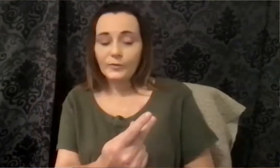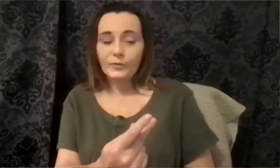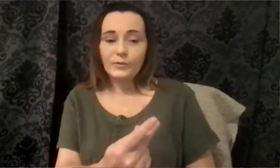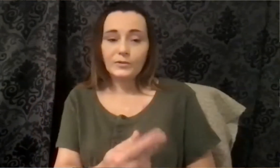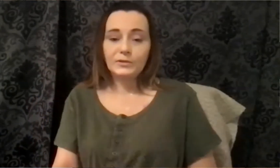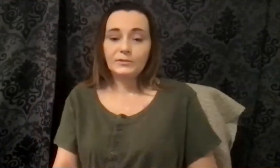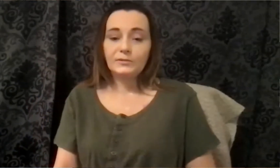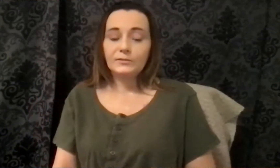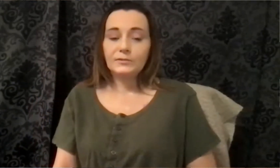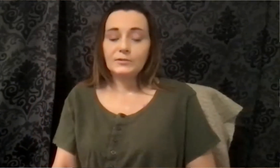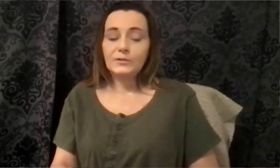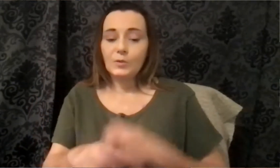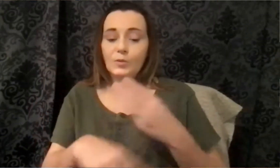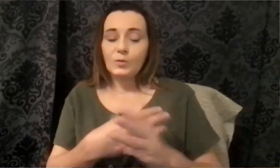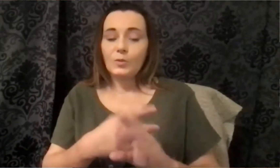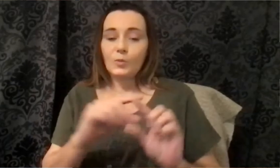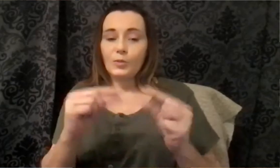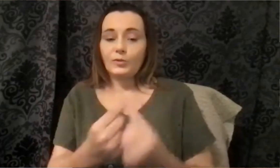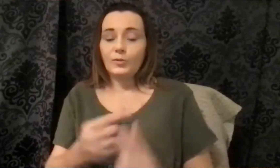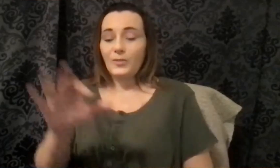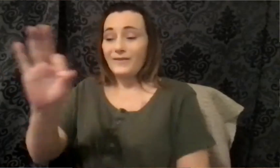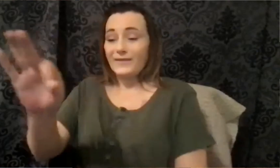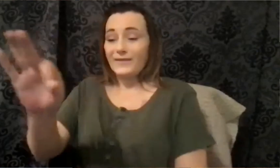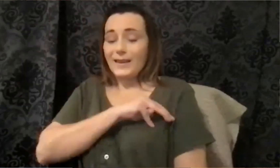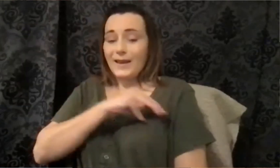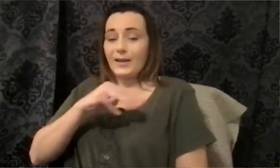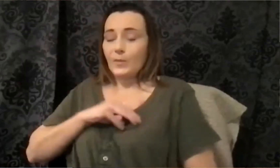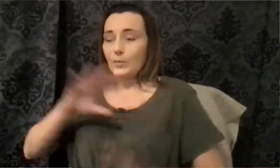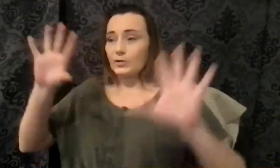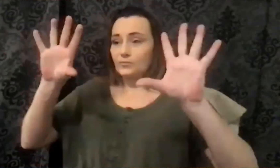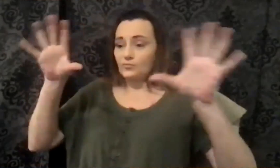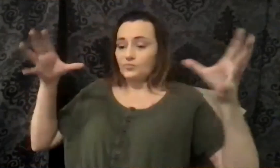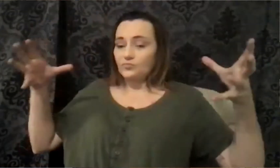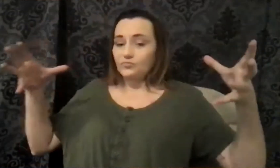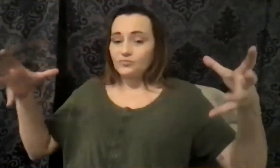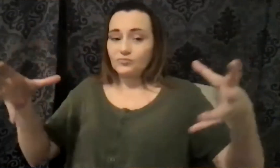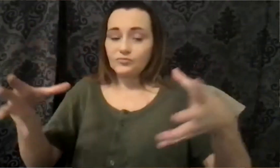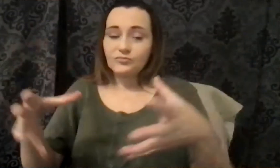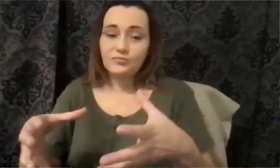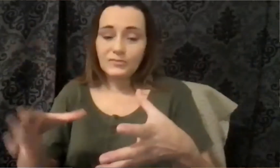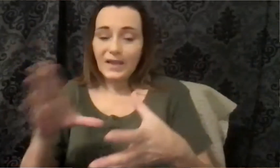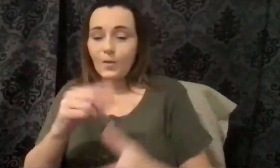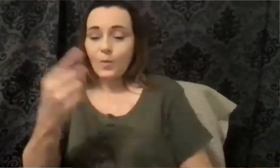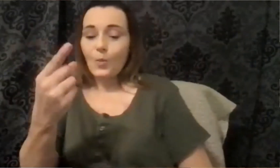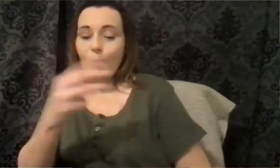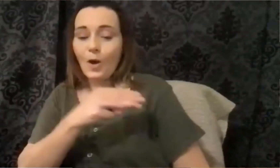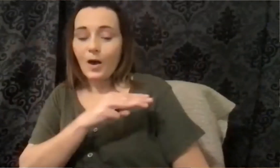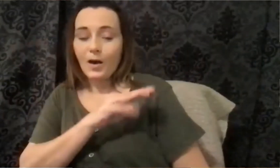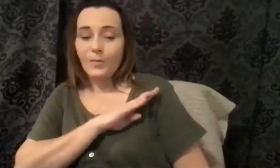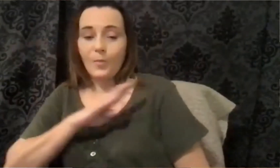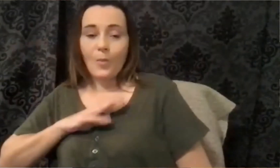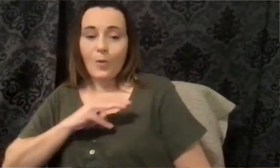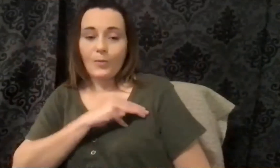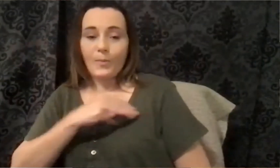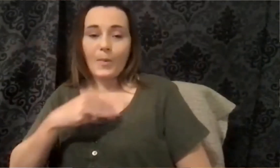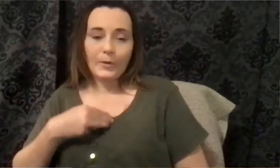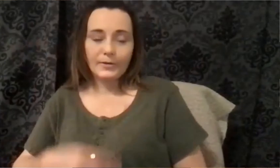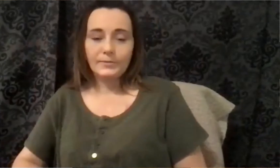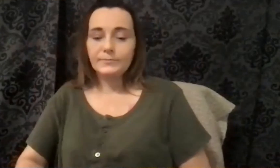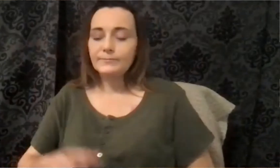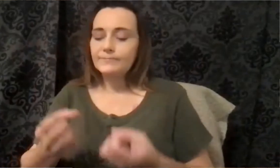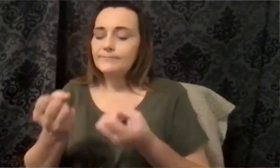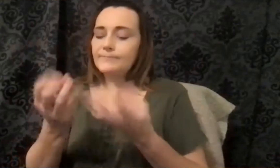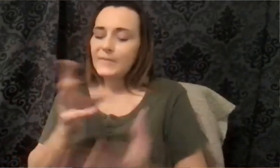work group of 9 members from around the world, plus a board member, and the number of staff